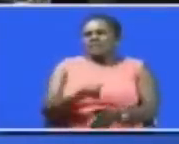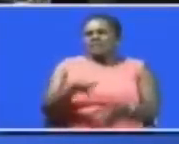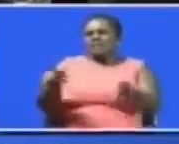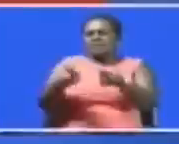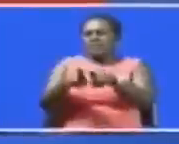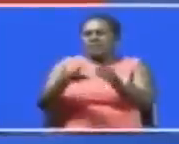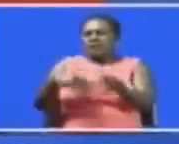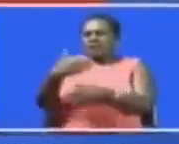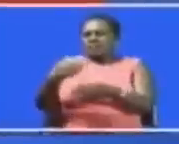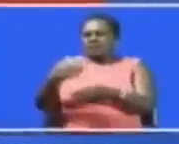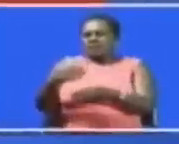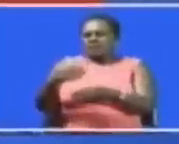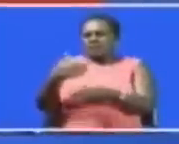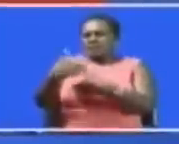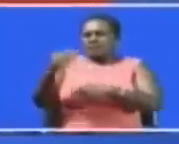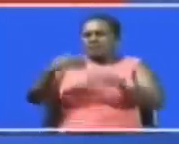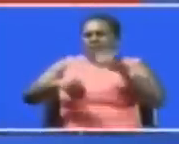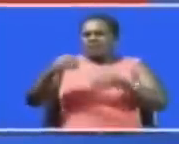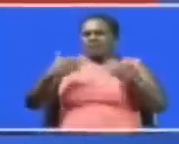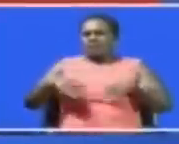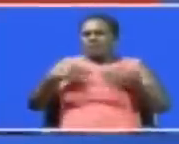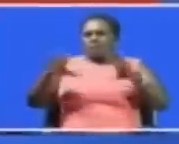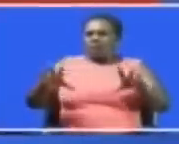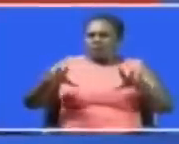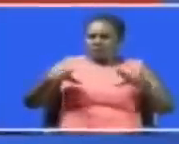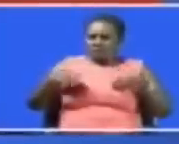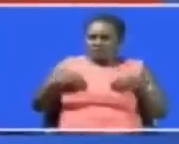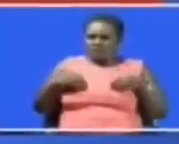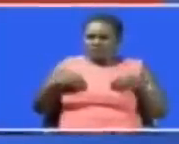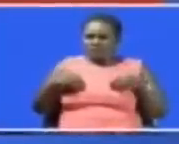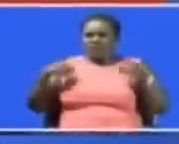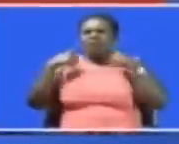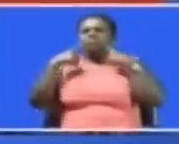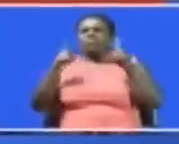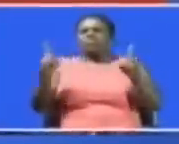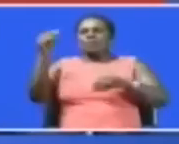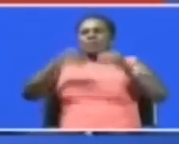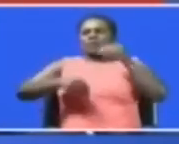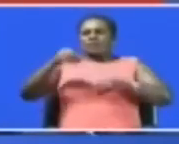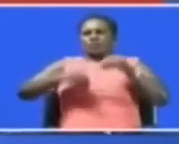this even after next elections, and that people will accept the results of elections,